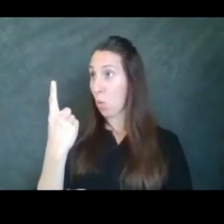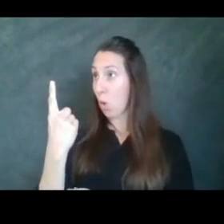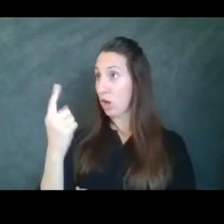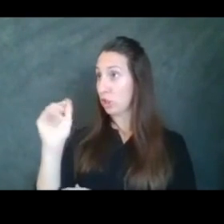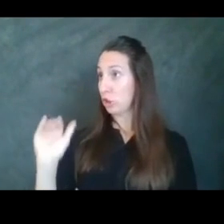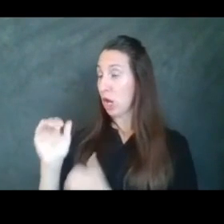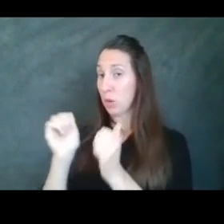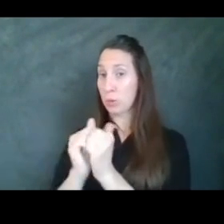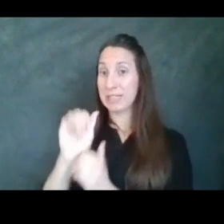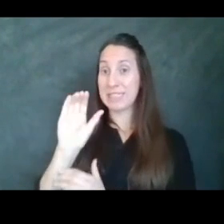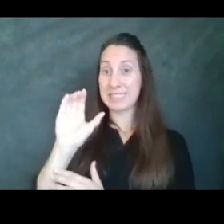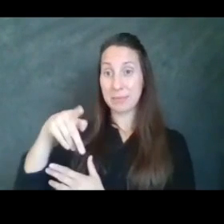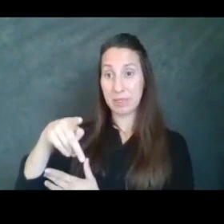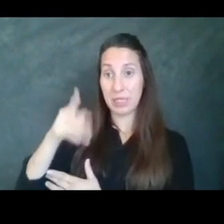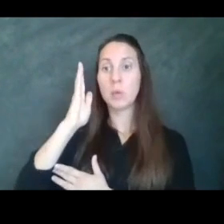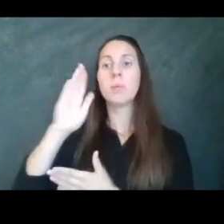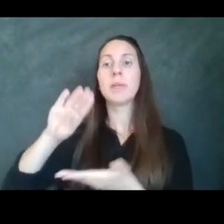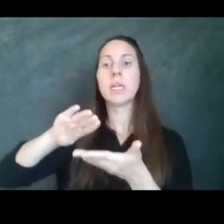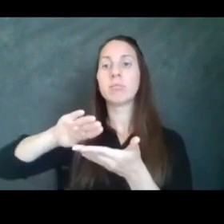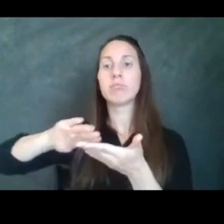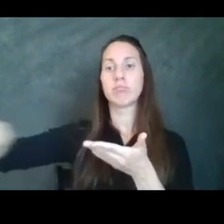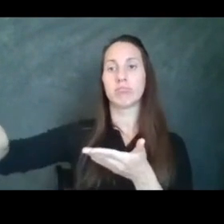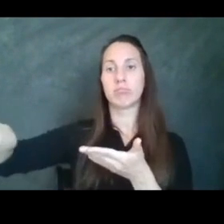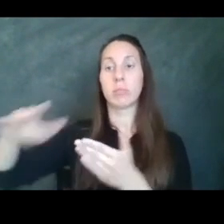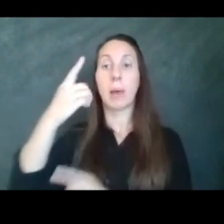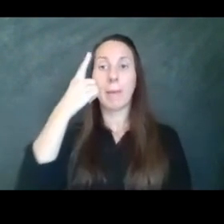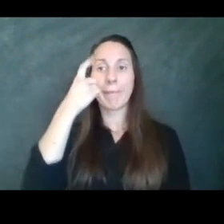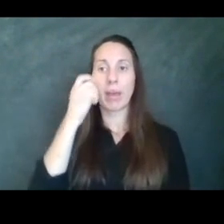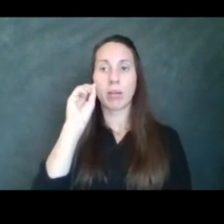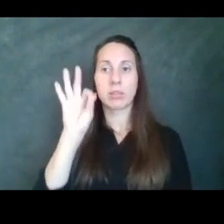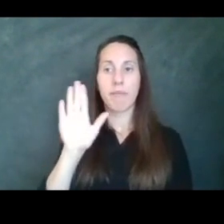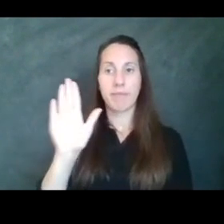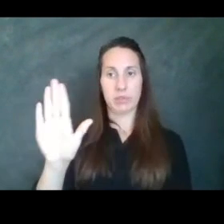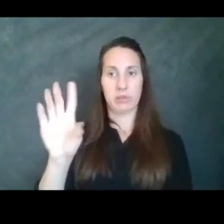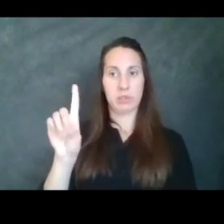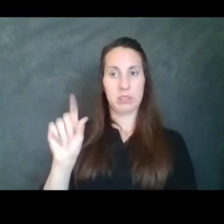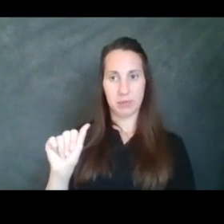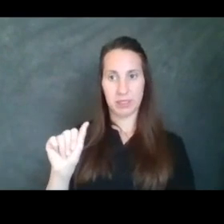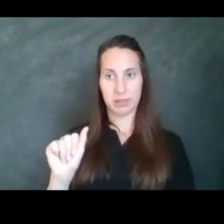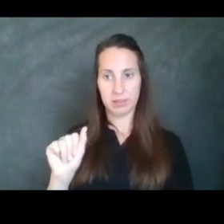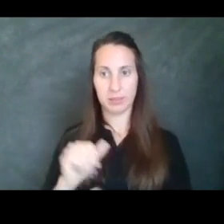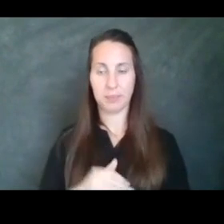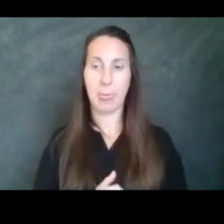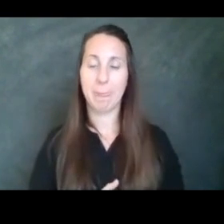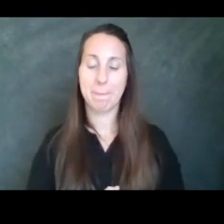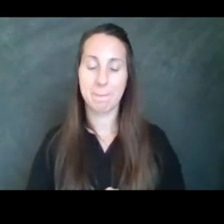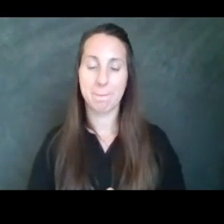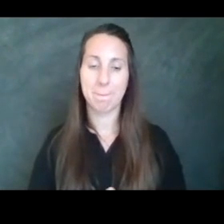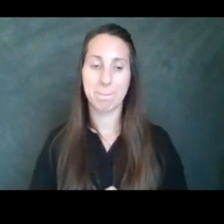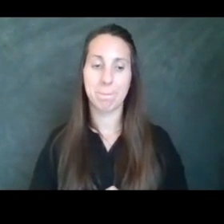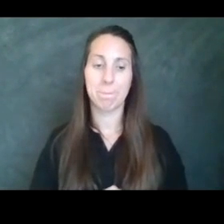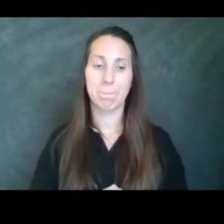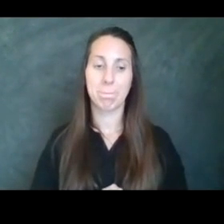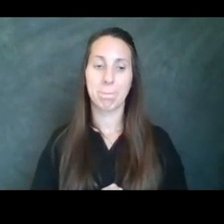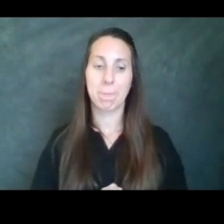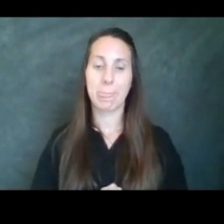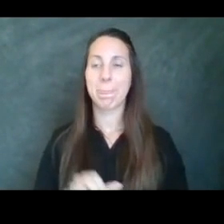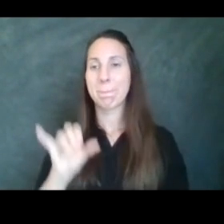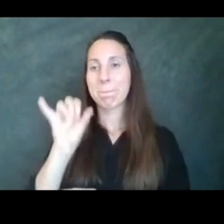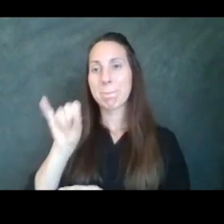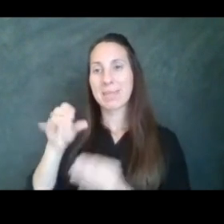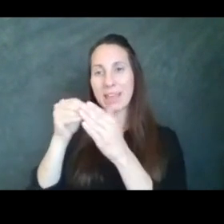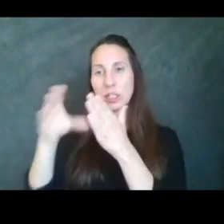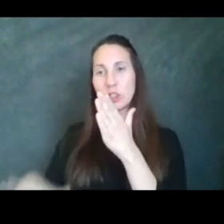be excluded because of his disability. Merritt was described as crippled